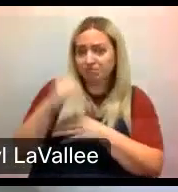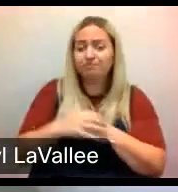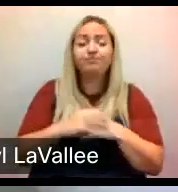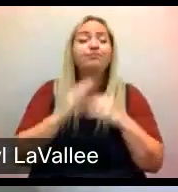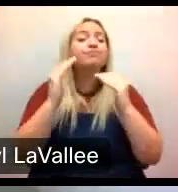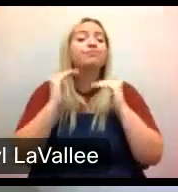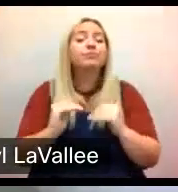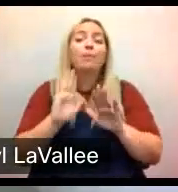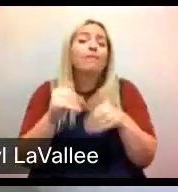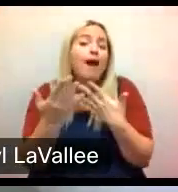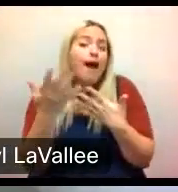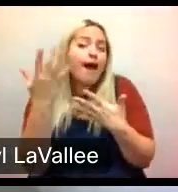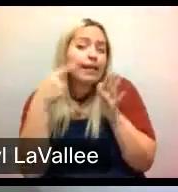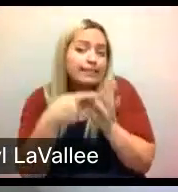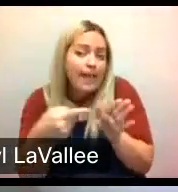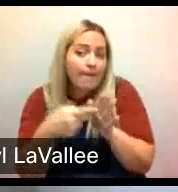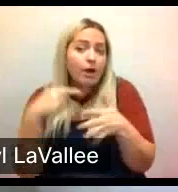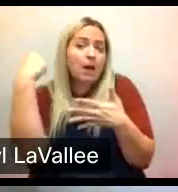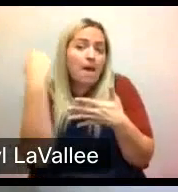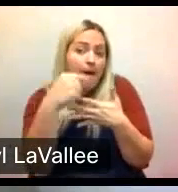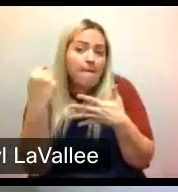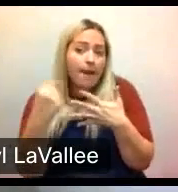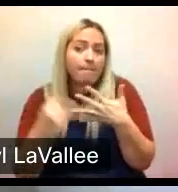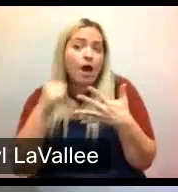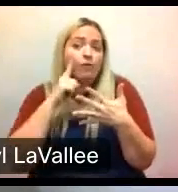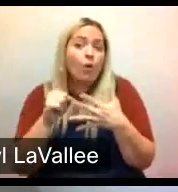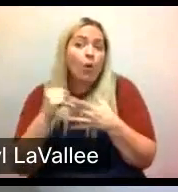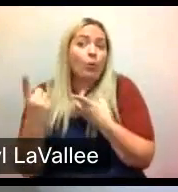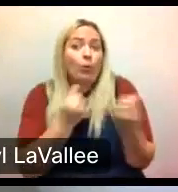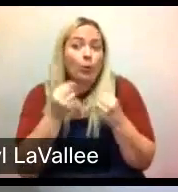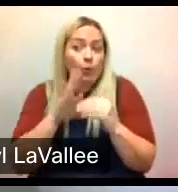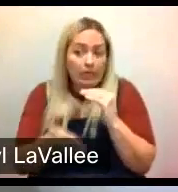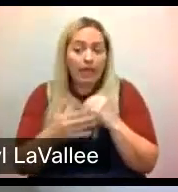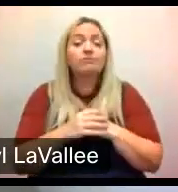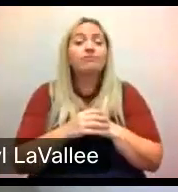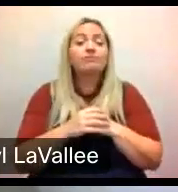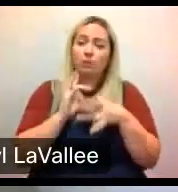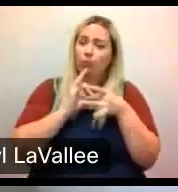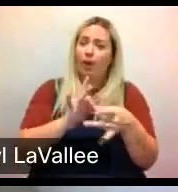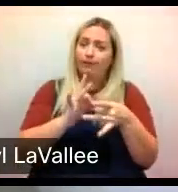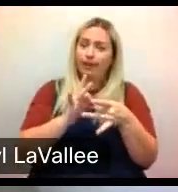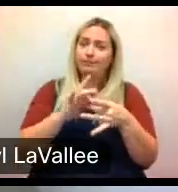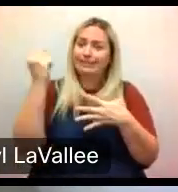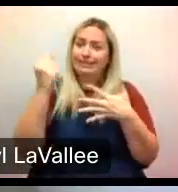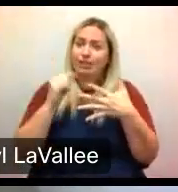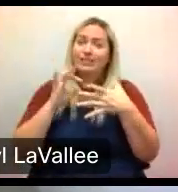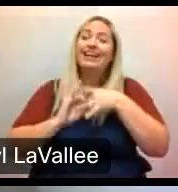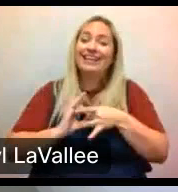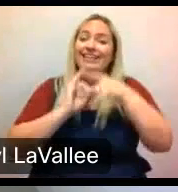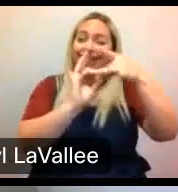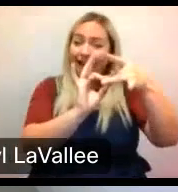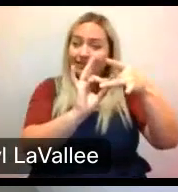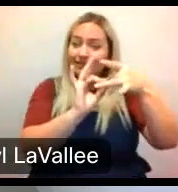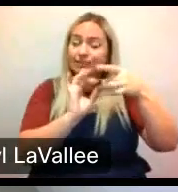some examples of that productive weekend that he's stated. So some relevant details that connect or relate